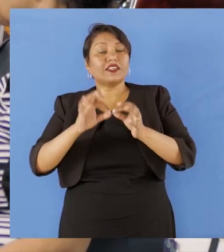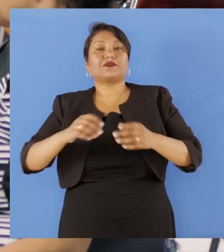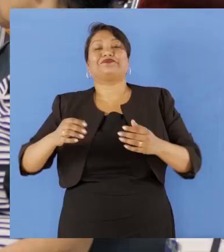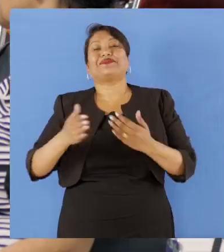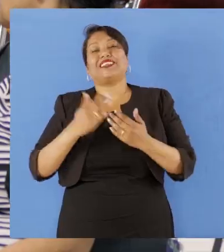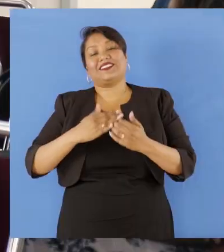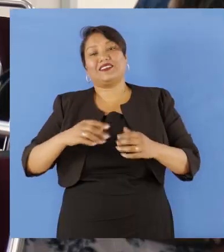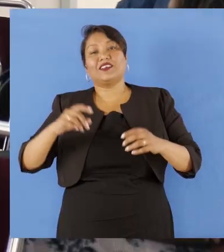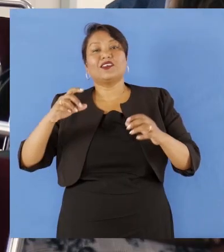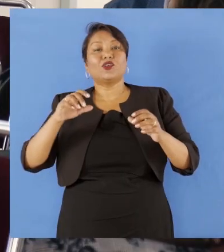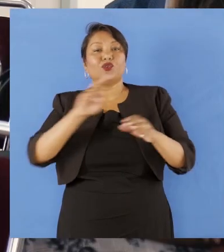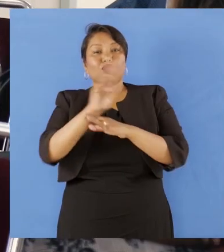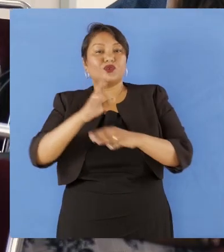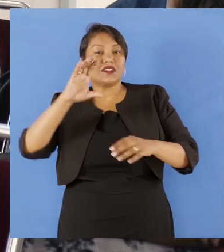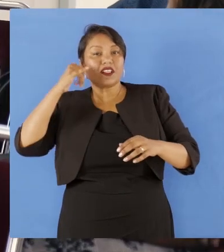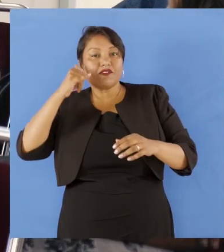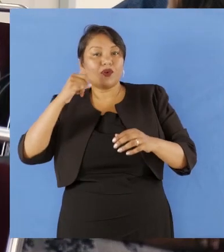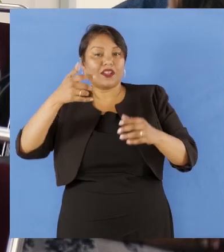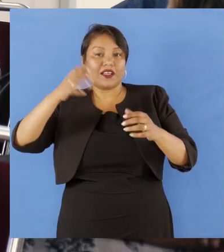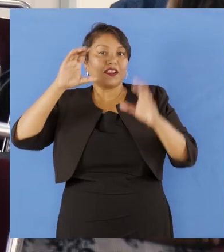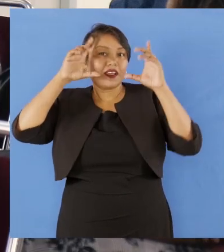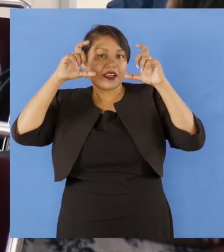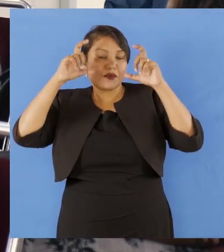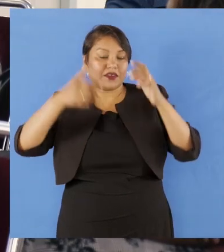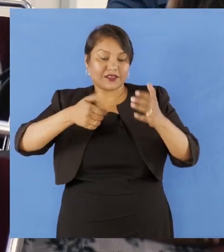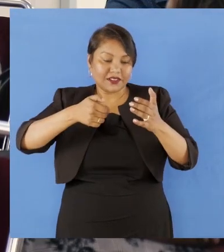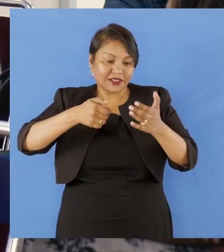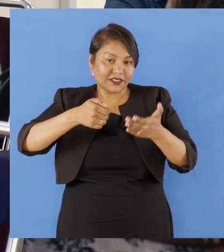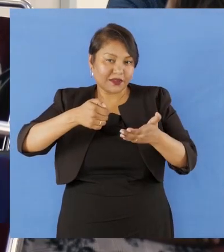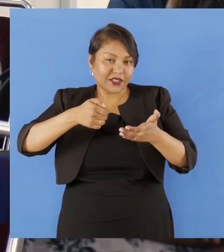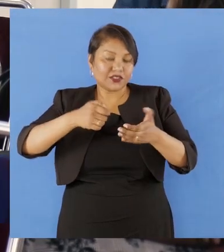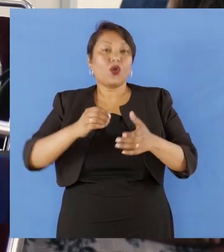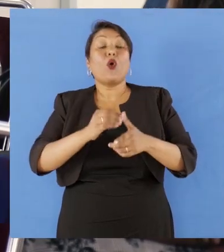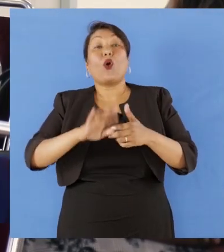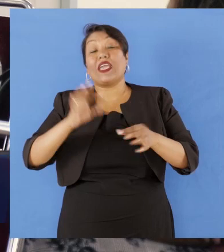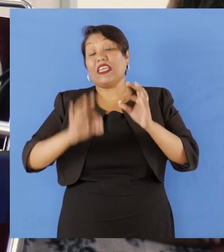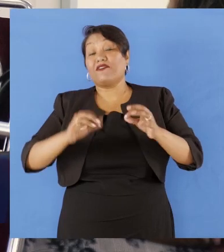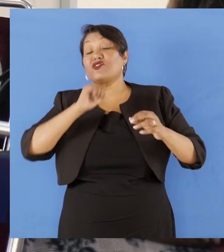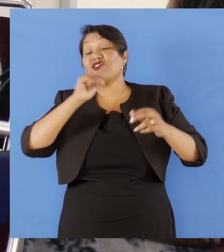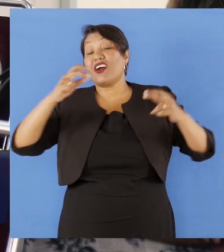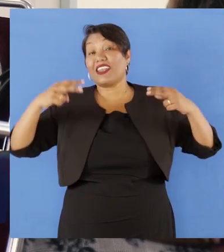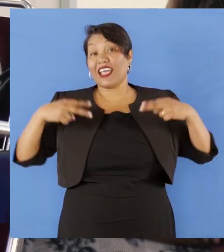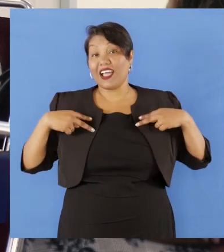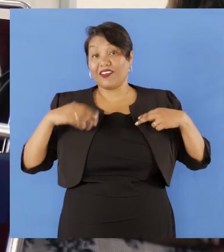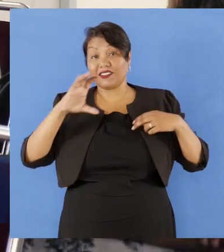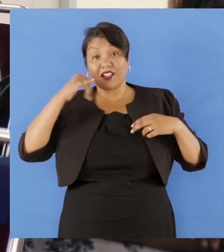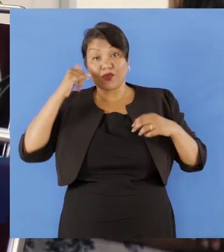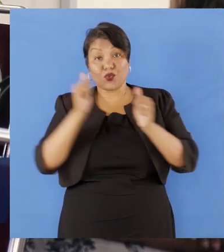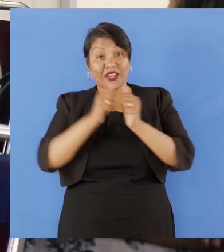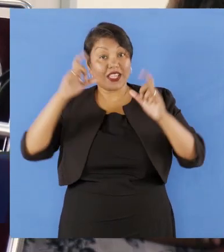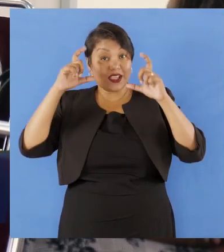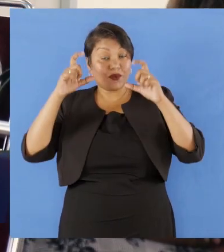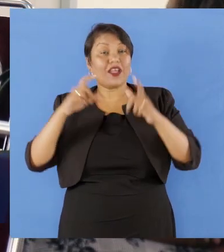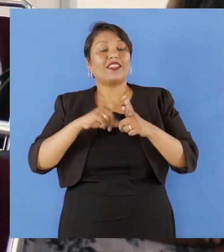the ink fade. So you see sex, you get your receipt, if you know it's going to fade, you have the phone, take a